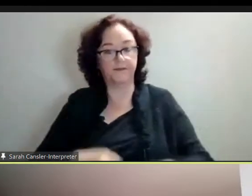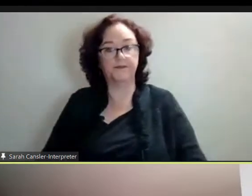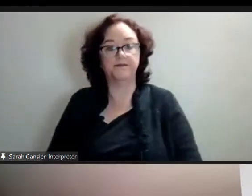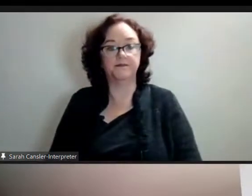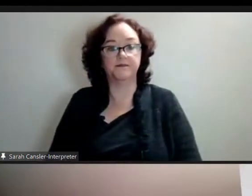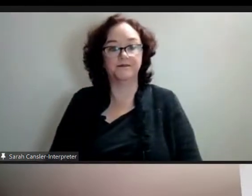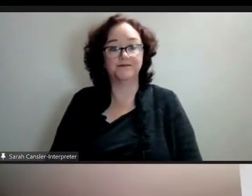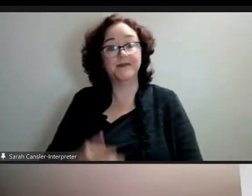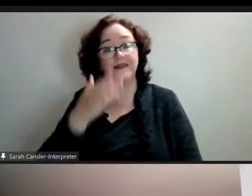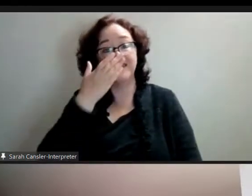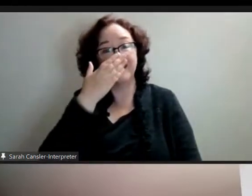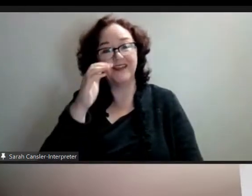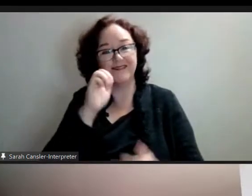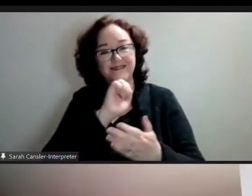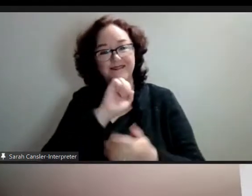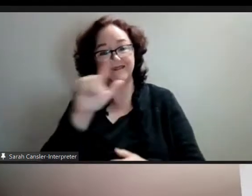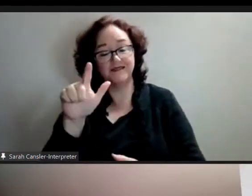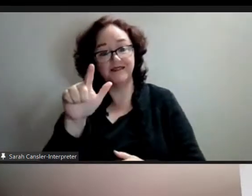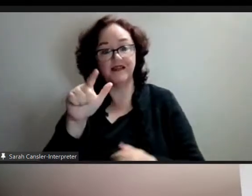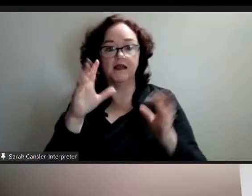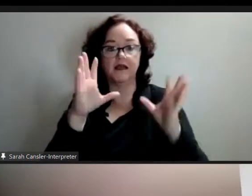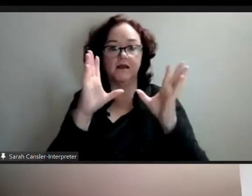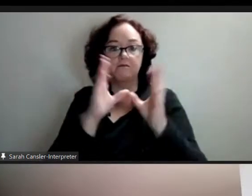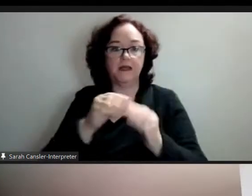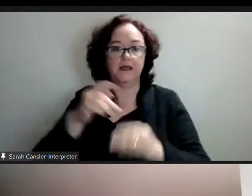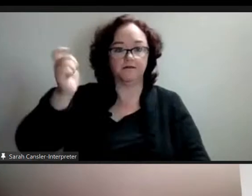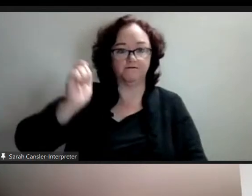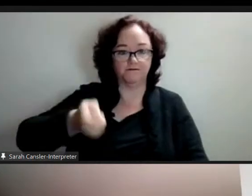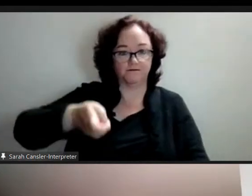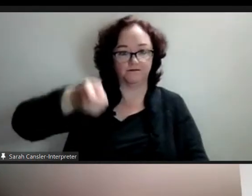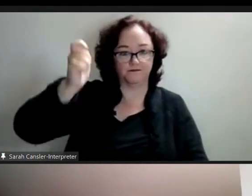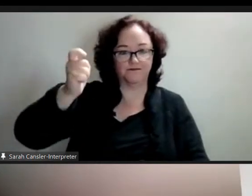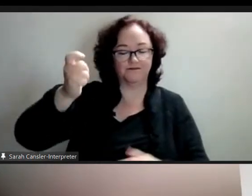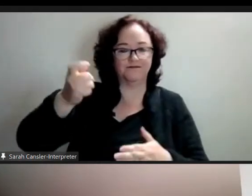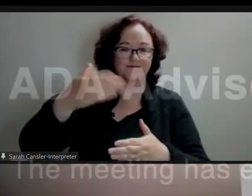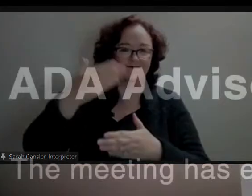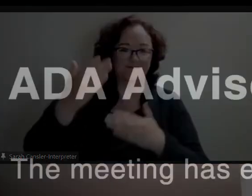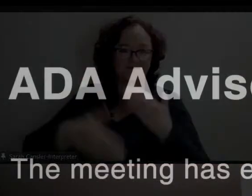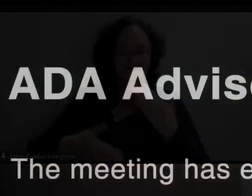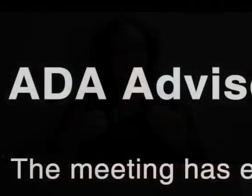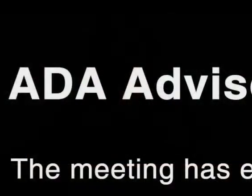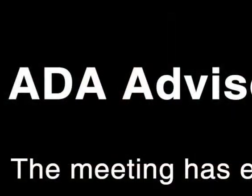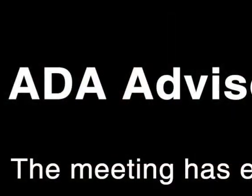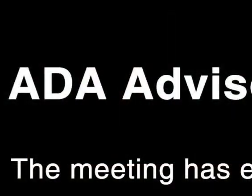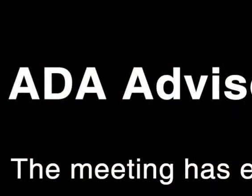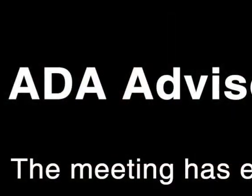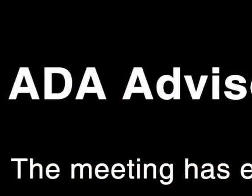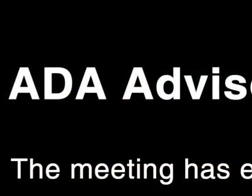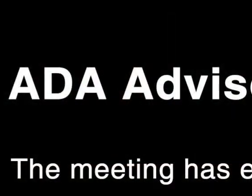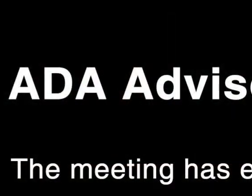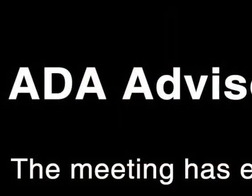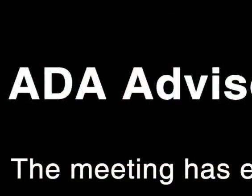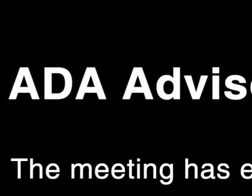thank you, everyone. The meeting is adjourned as of 3:20. Thank you.